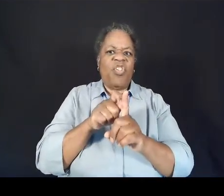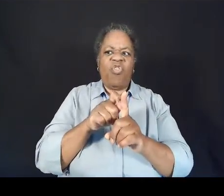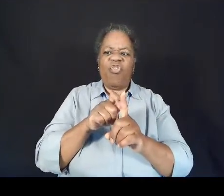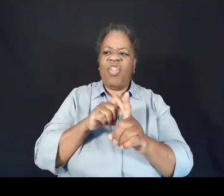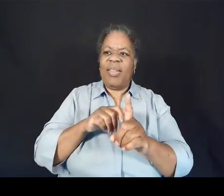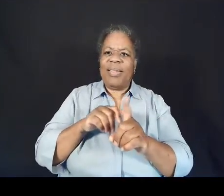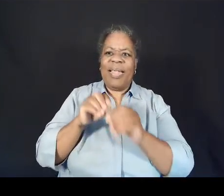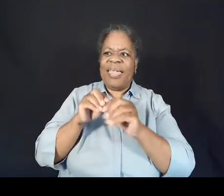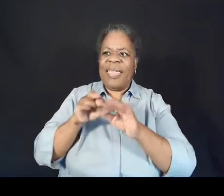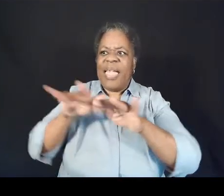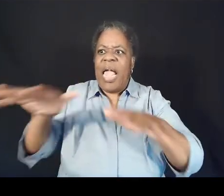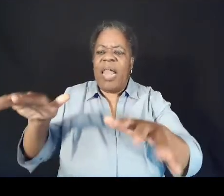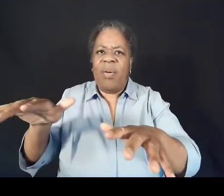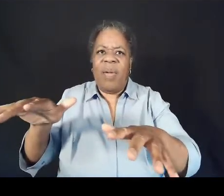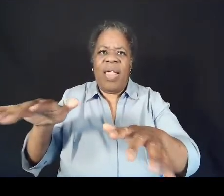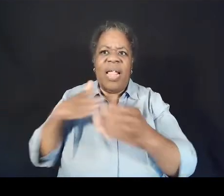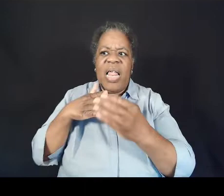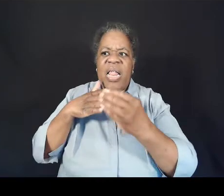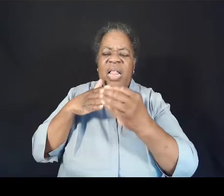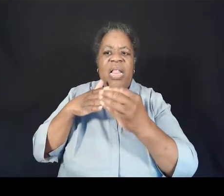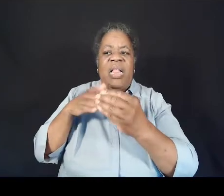and uncertain for these readers.